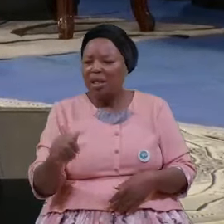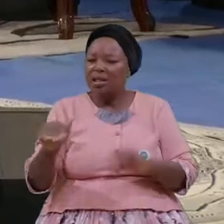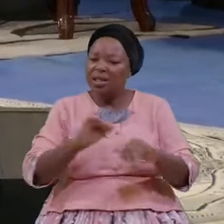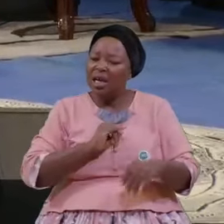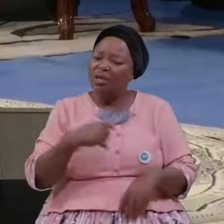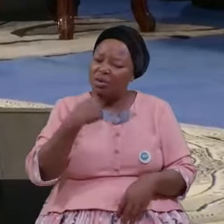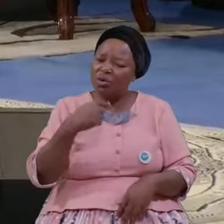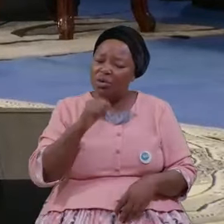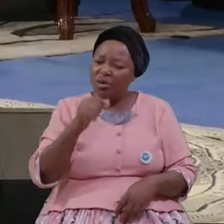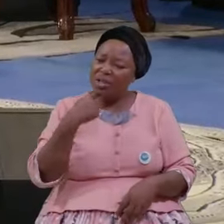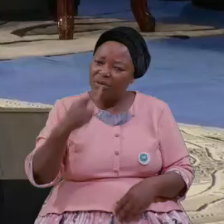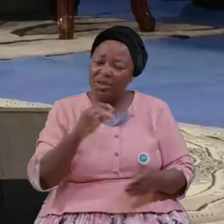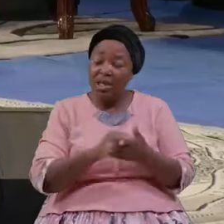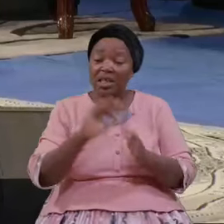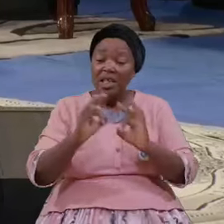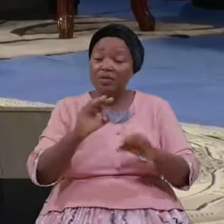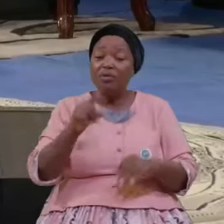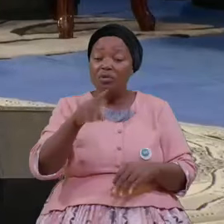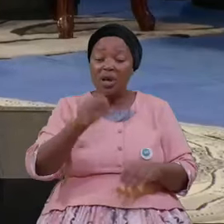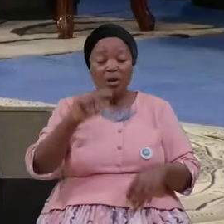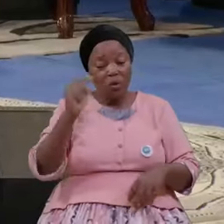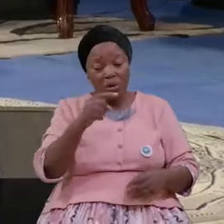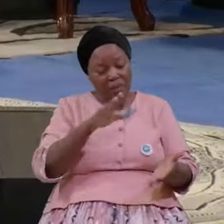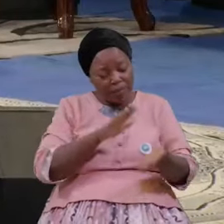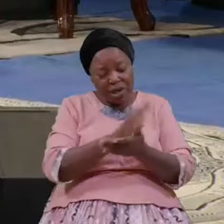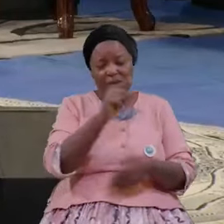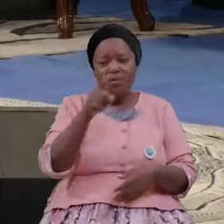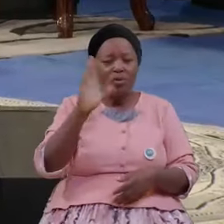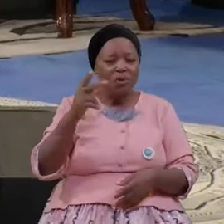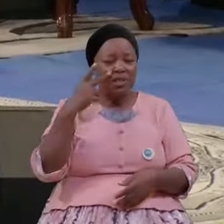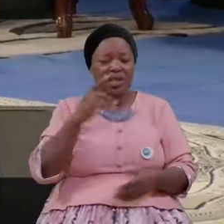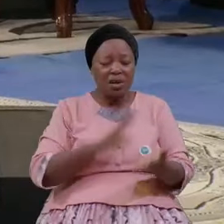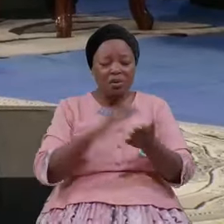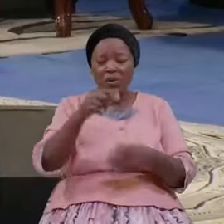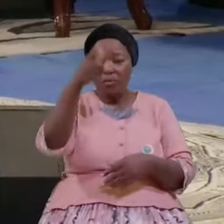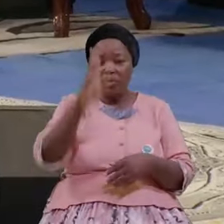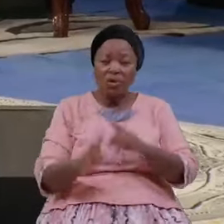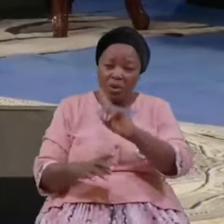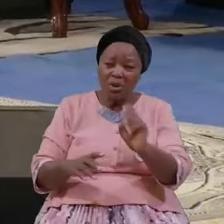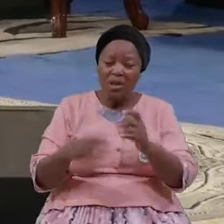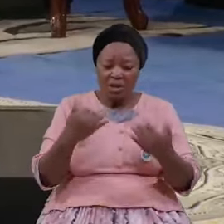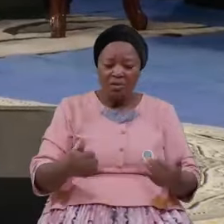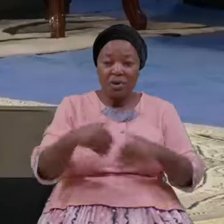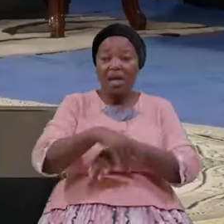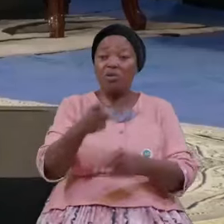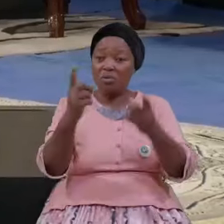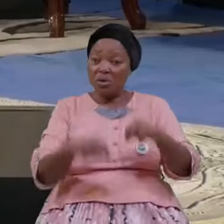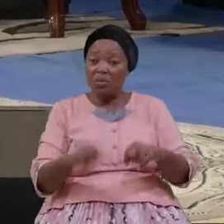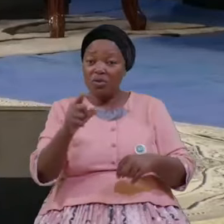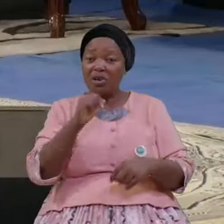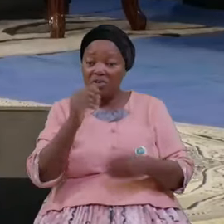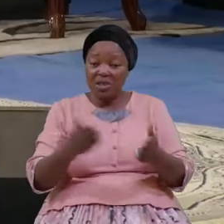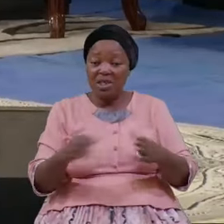only believe, you will see the glory of God? Tonight you come. You are not here as a